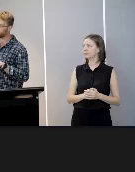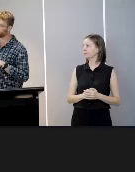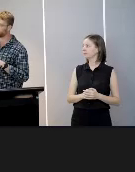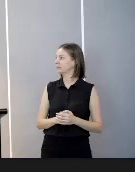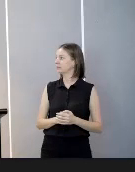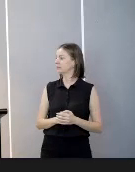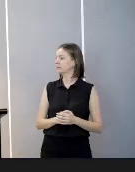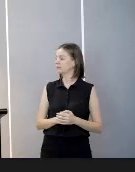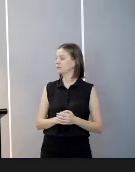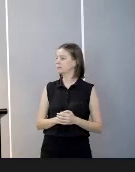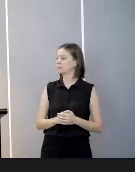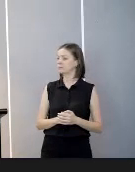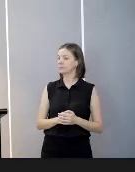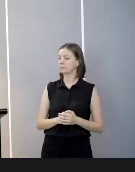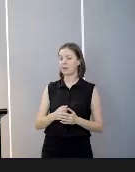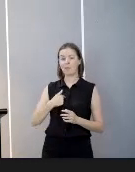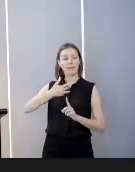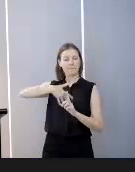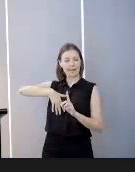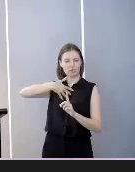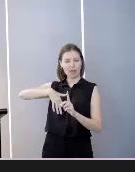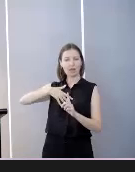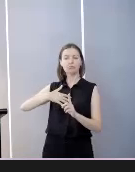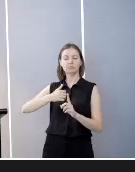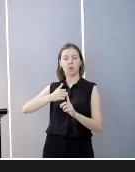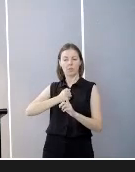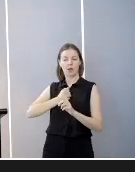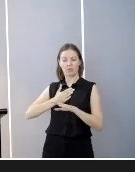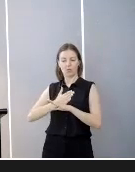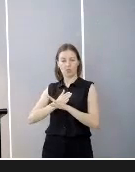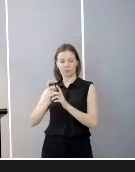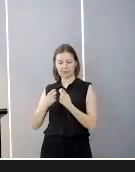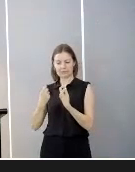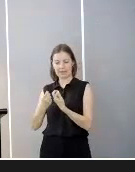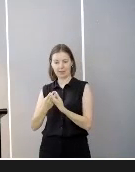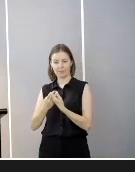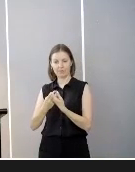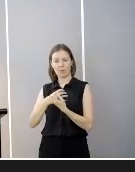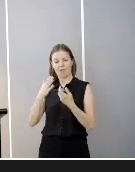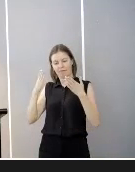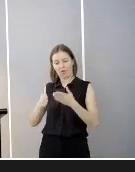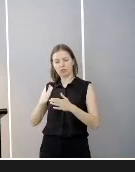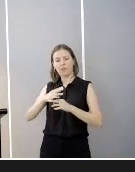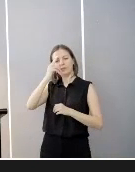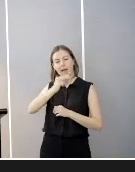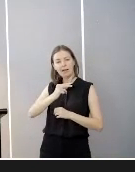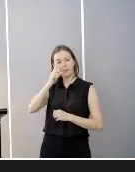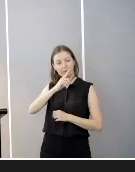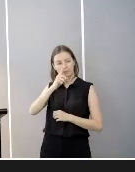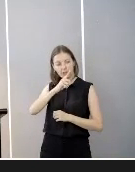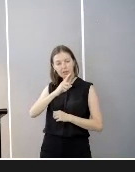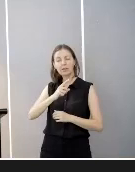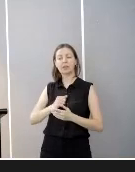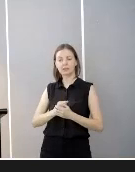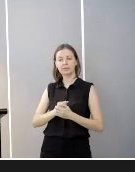And I'm going to focus, I come from a youth mental health and technology team, so I'm going to focus a lot on young people because young people seem to